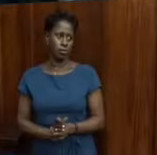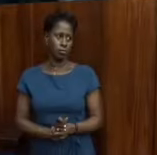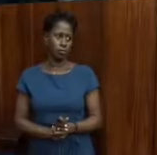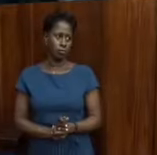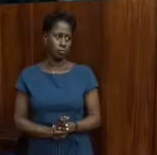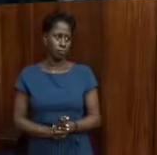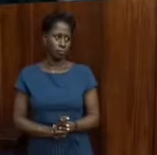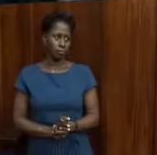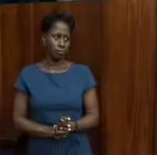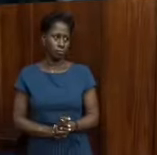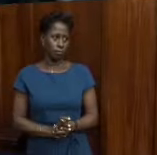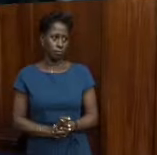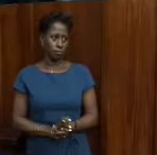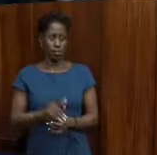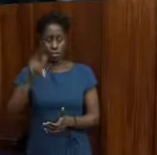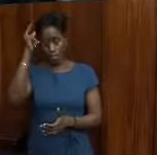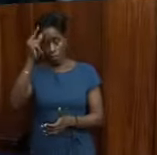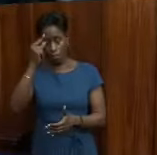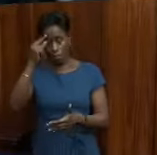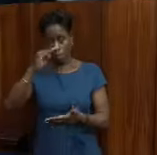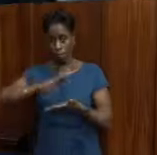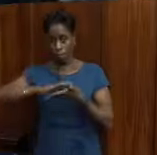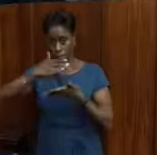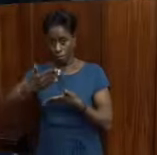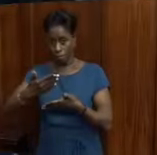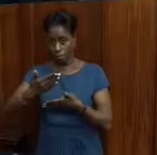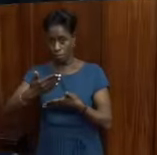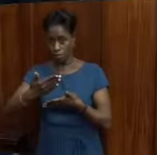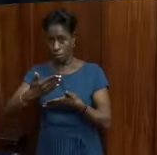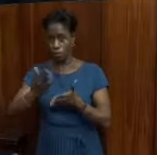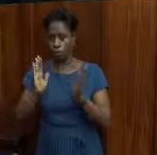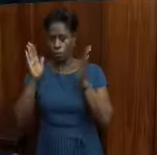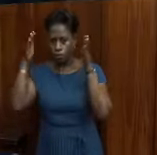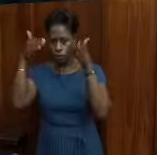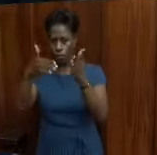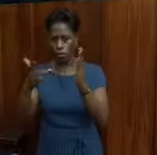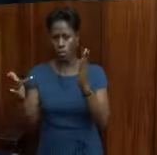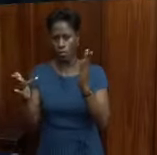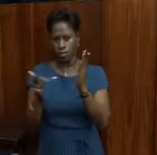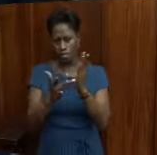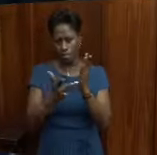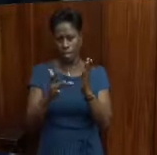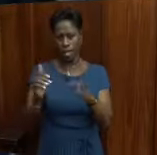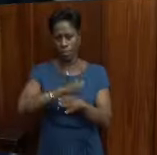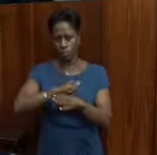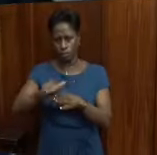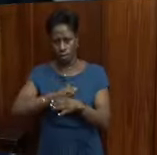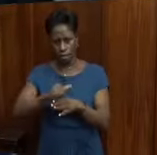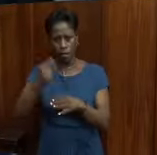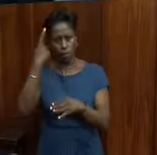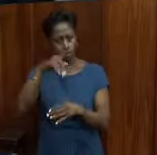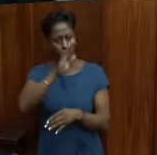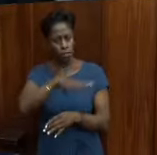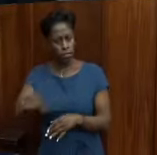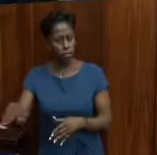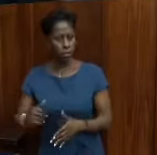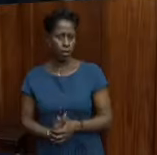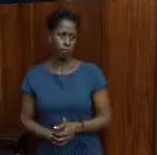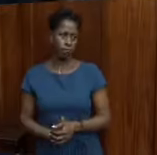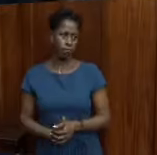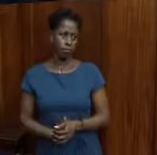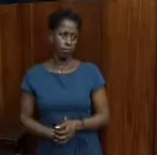Mr. Speaker, we promise to pay greater emphasis on technical and vocational education and training to give our students technical competencies